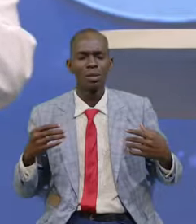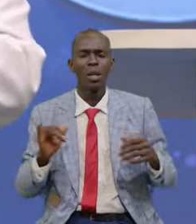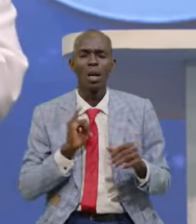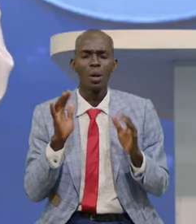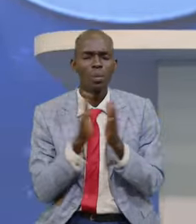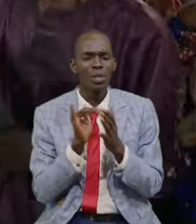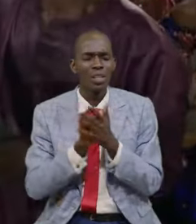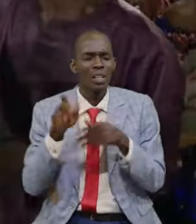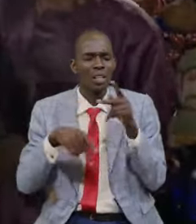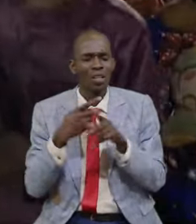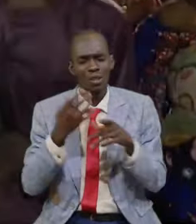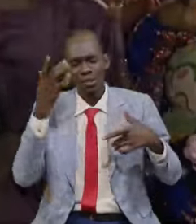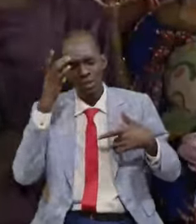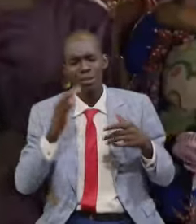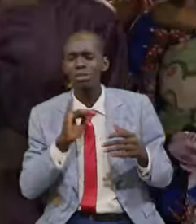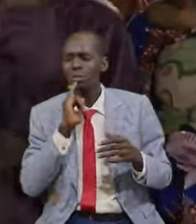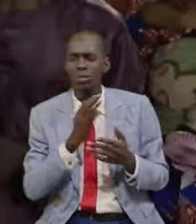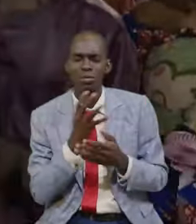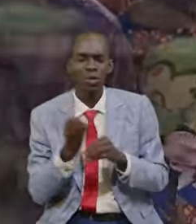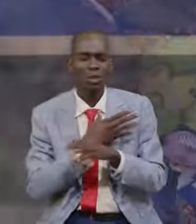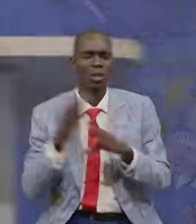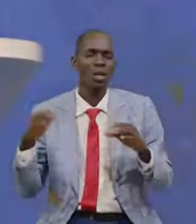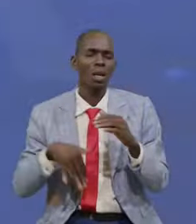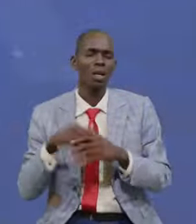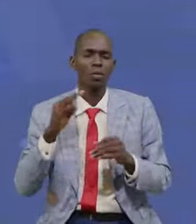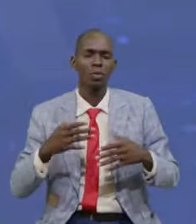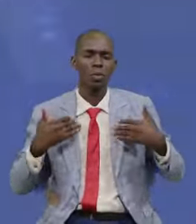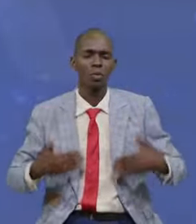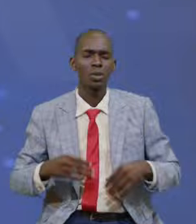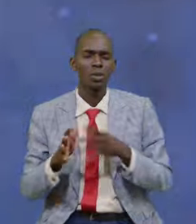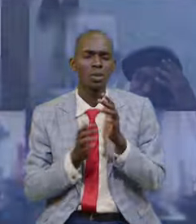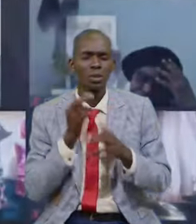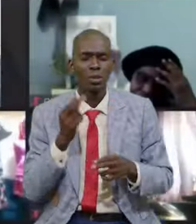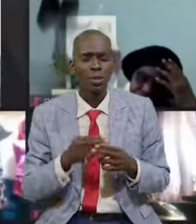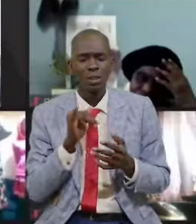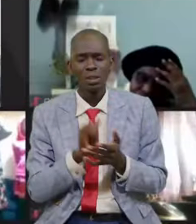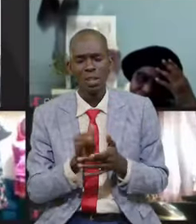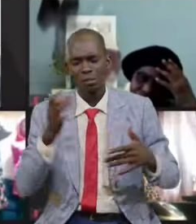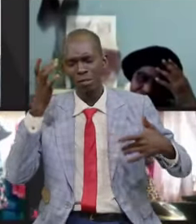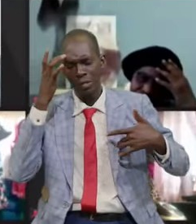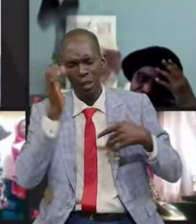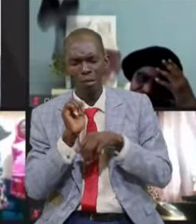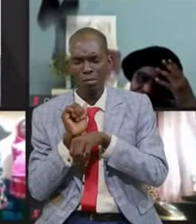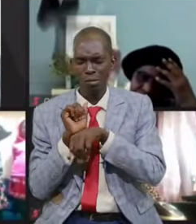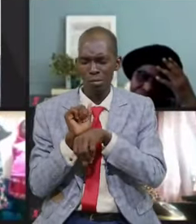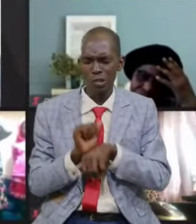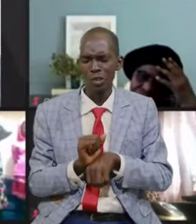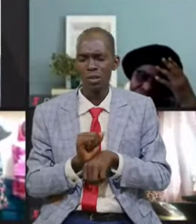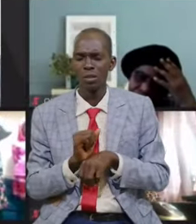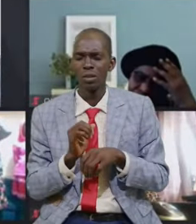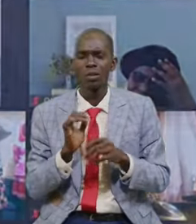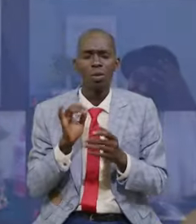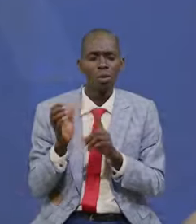disease away from your body. And that disease holding you tight, saying, you're my property. I tell